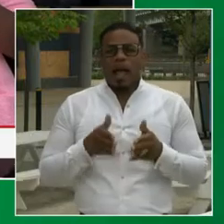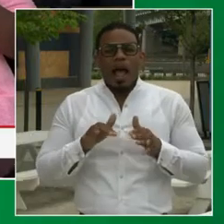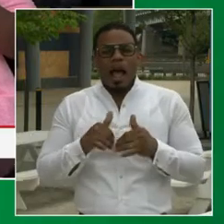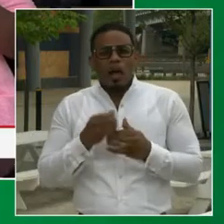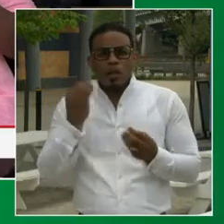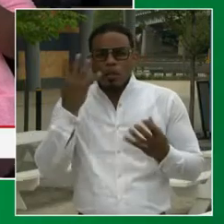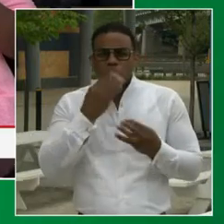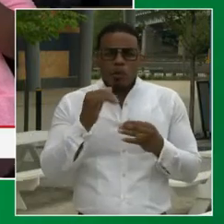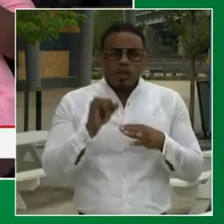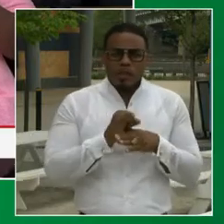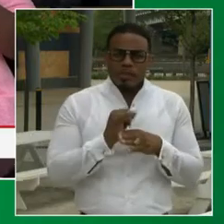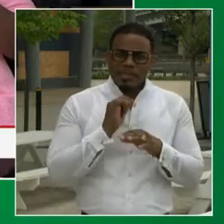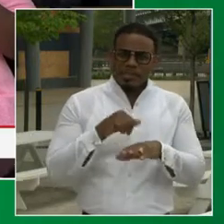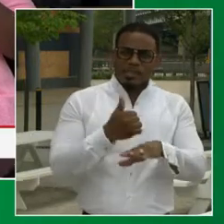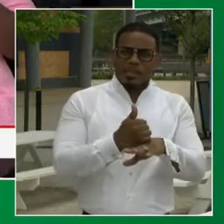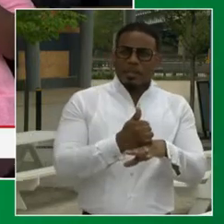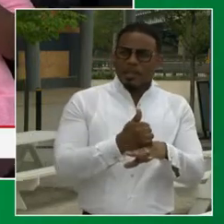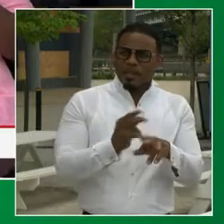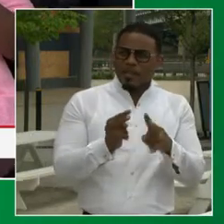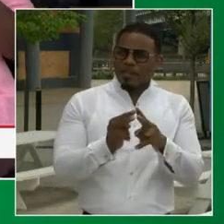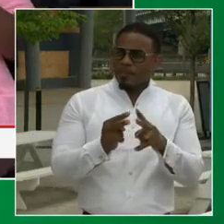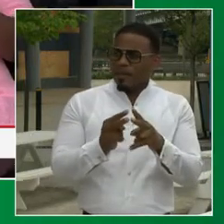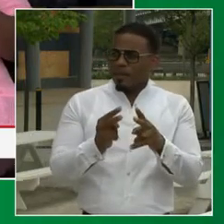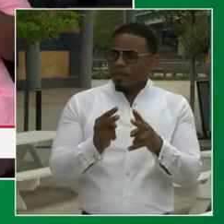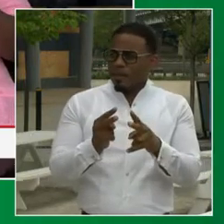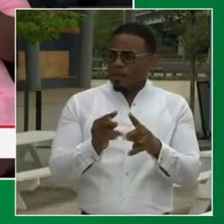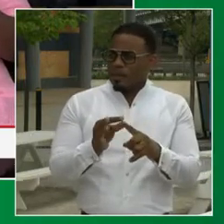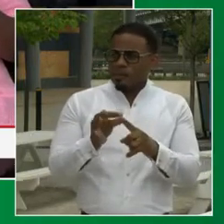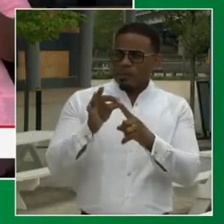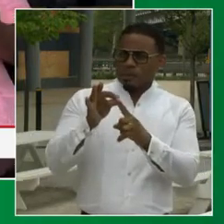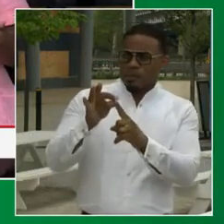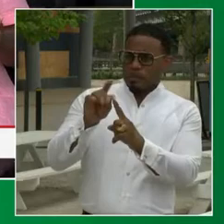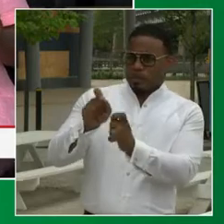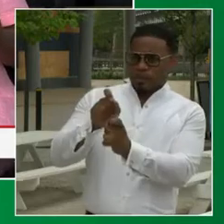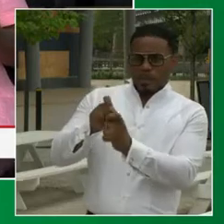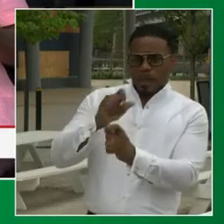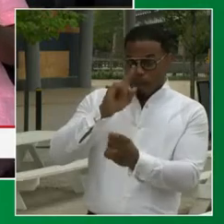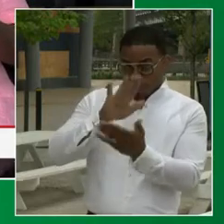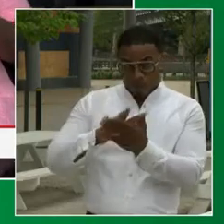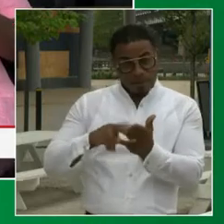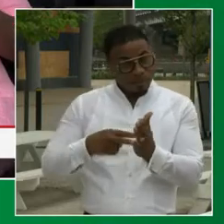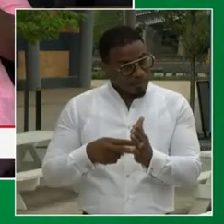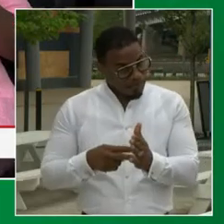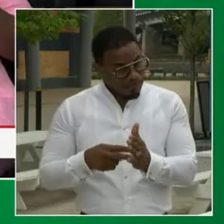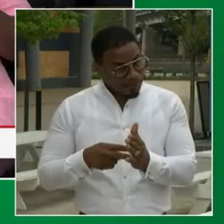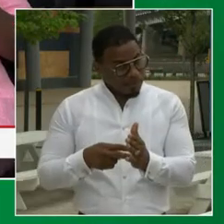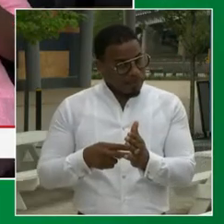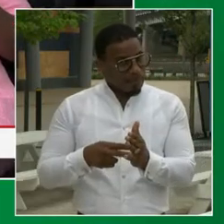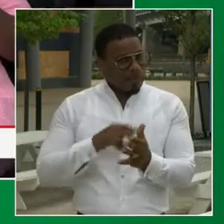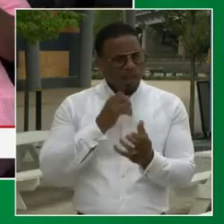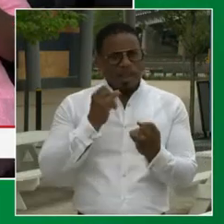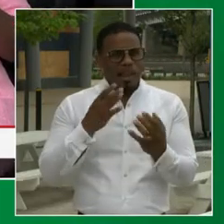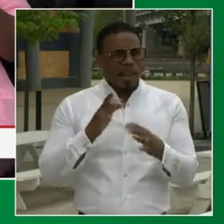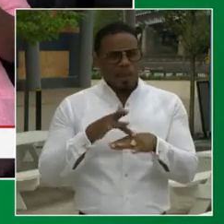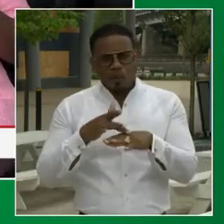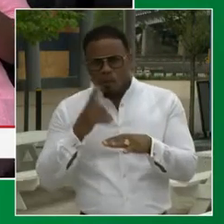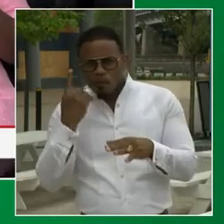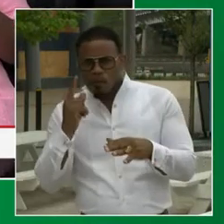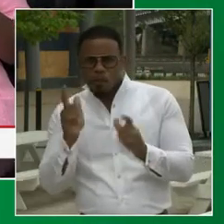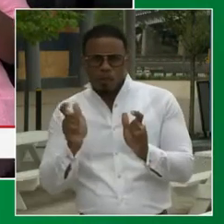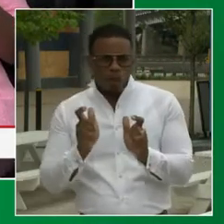that the beauty industry is set up, it's very exclusive, and I believe intentionally. There's not a lot of room